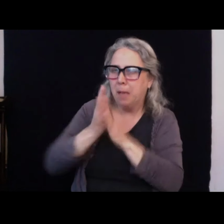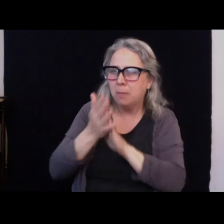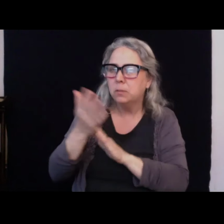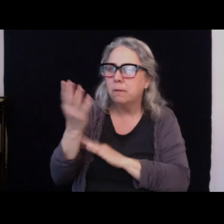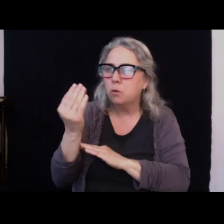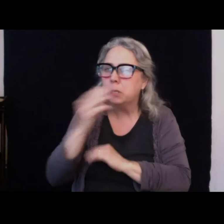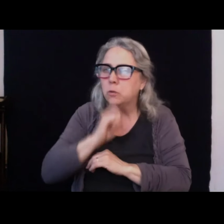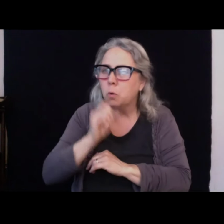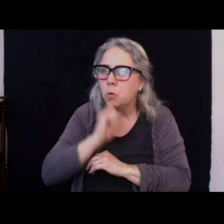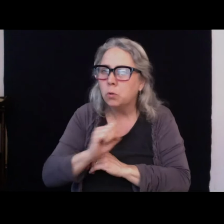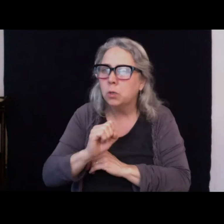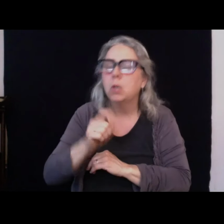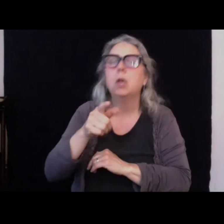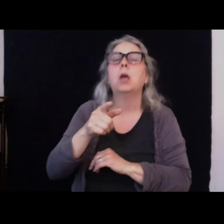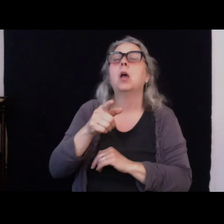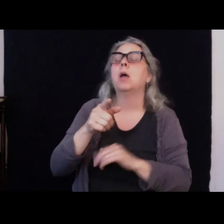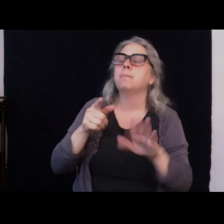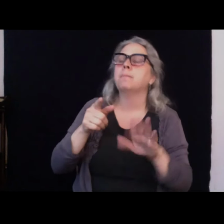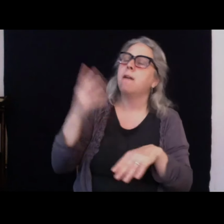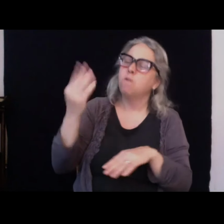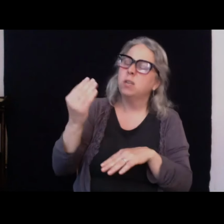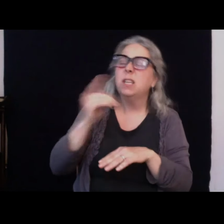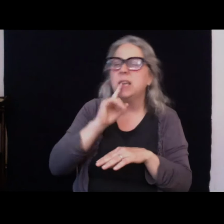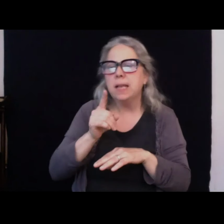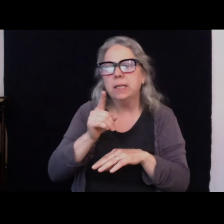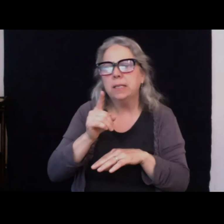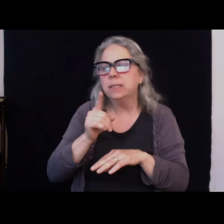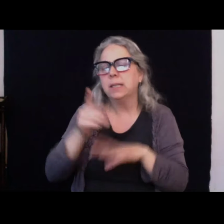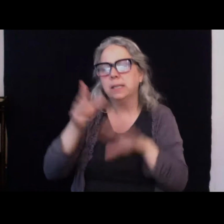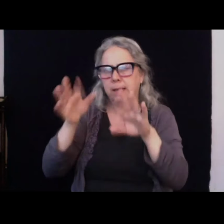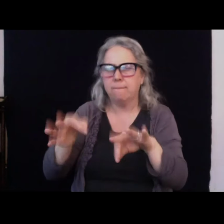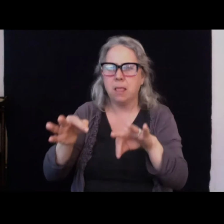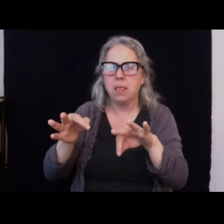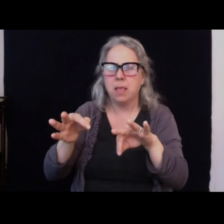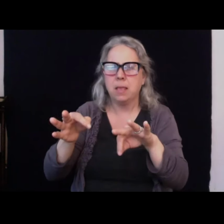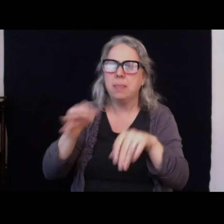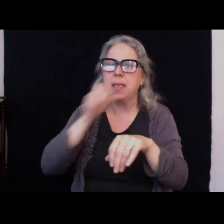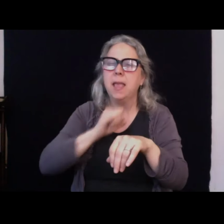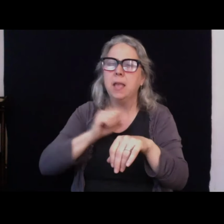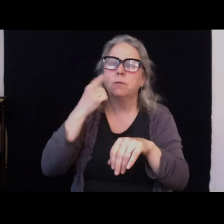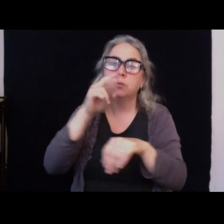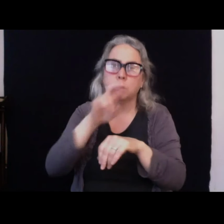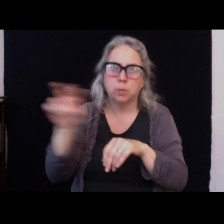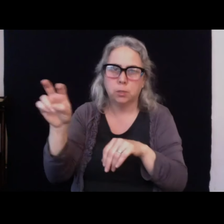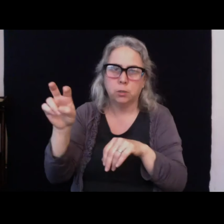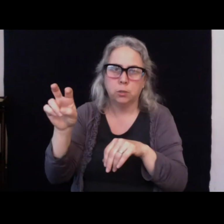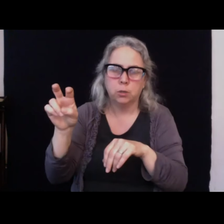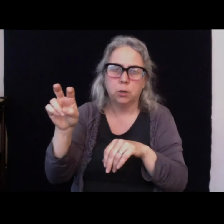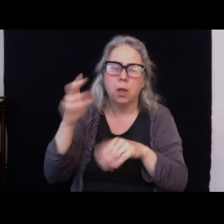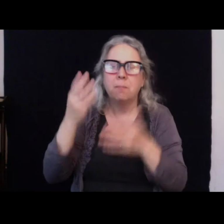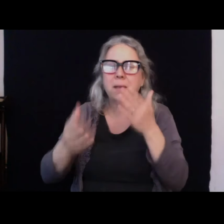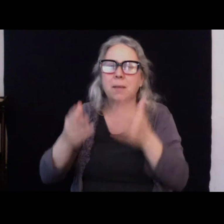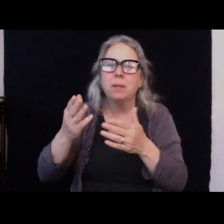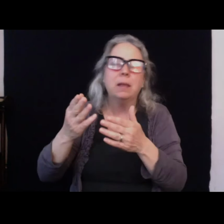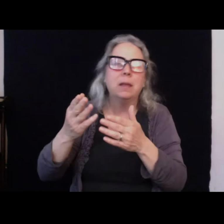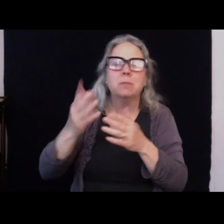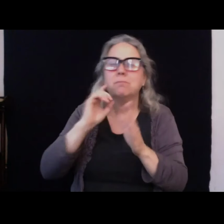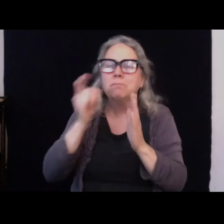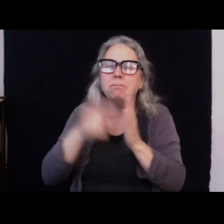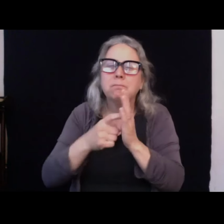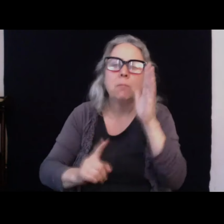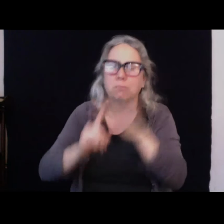So I guess I would say on that, 14 is certainly one of those, that's the age of transition. So you're going to hear about that in school a lot.